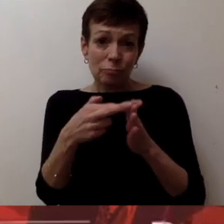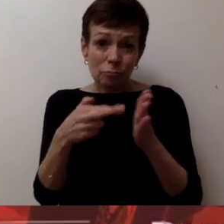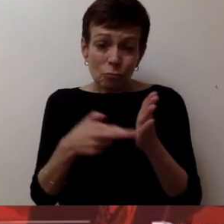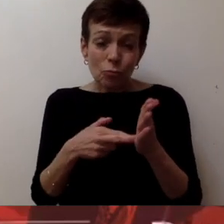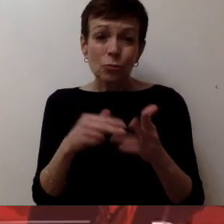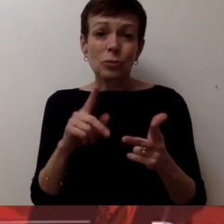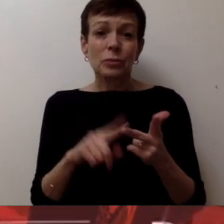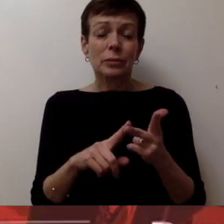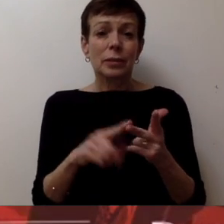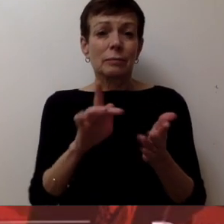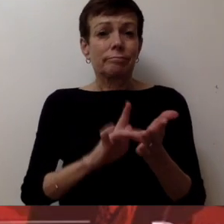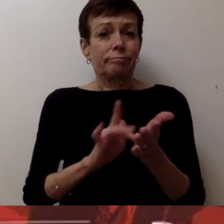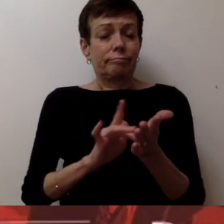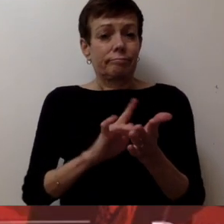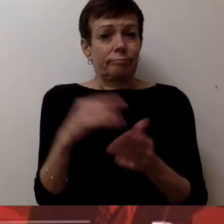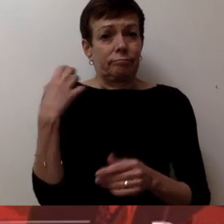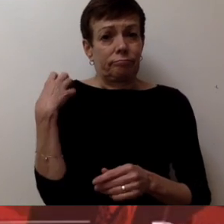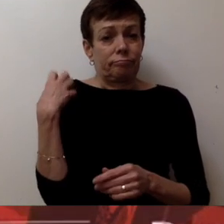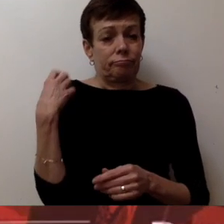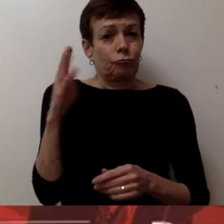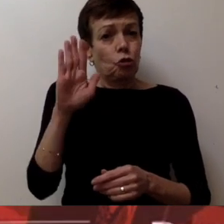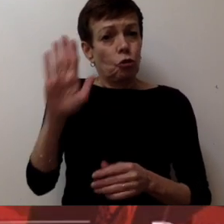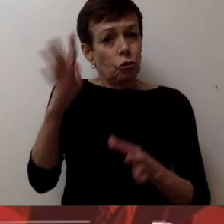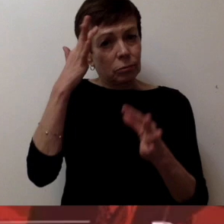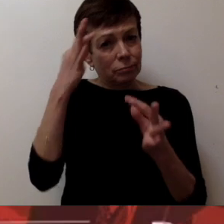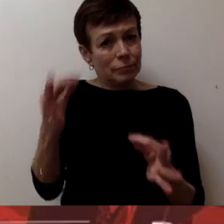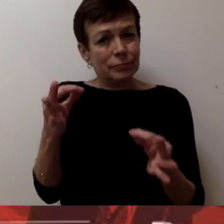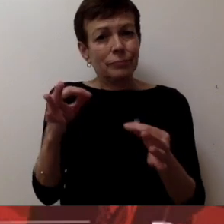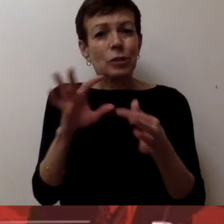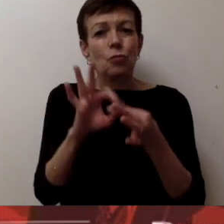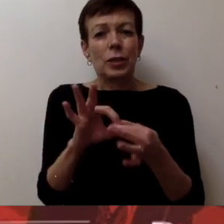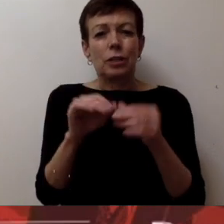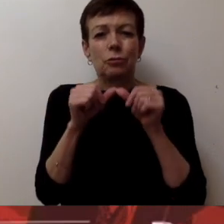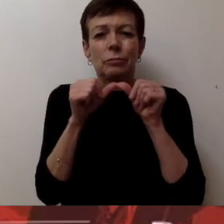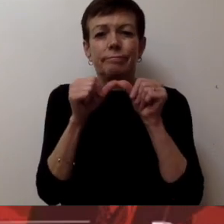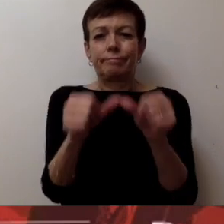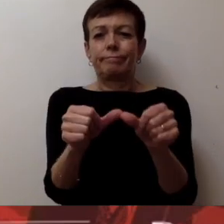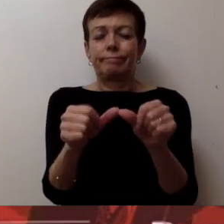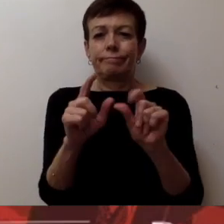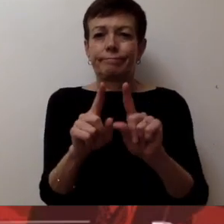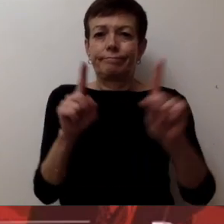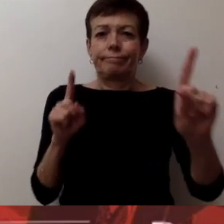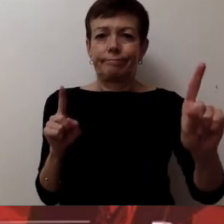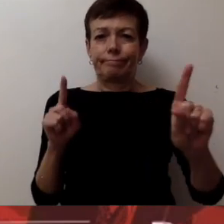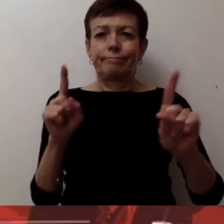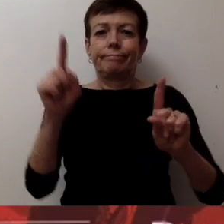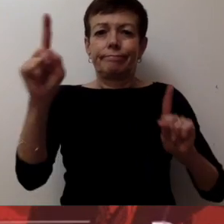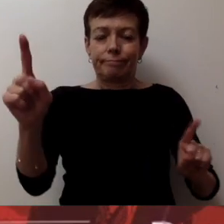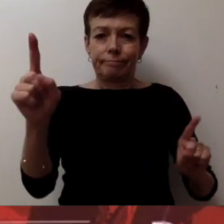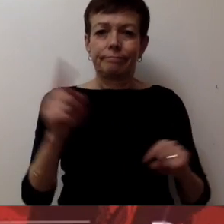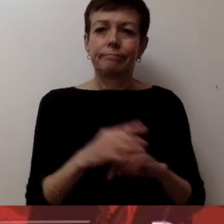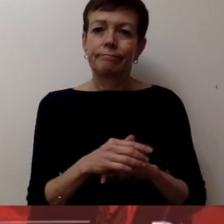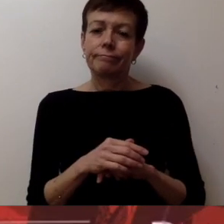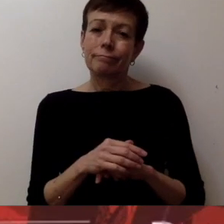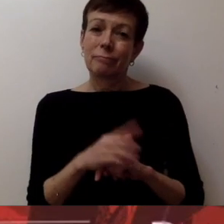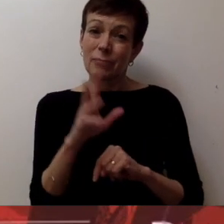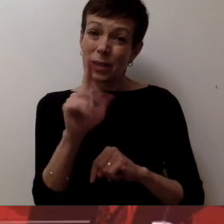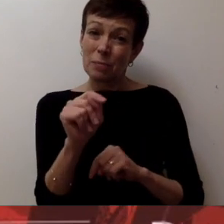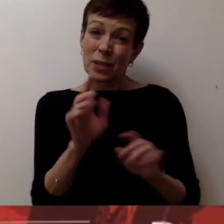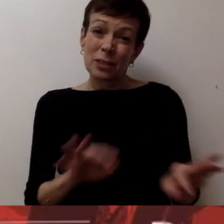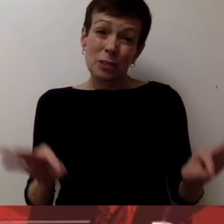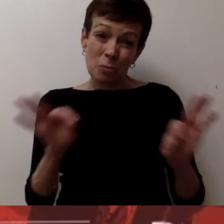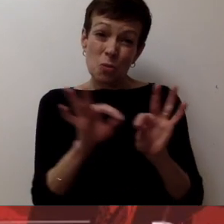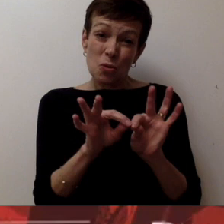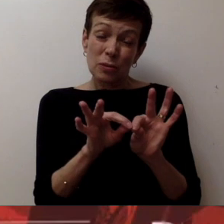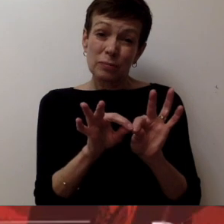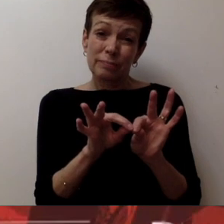in terms of the length of the necessity for social distancing. I do think, however, it's important to be very transparent